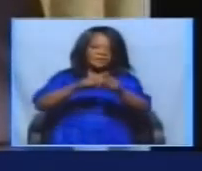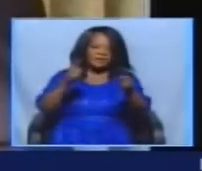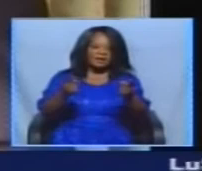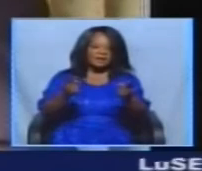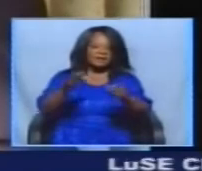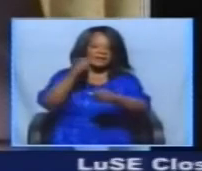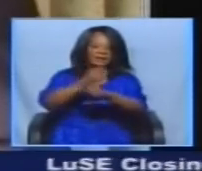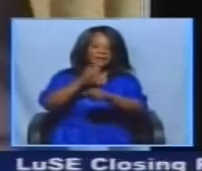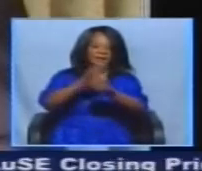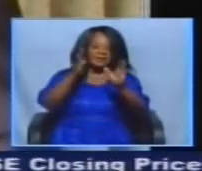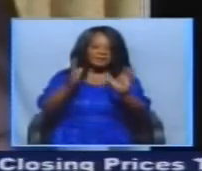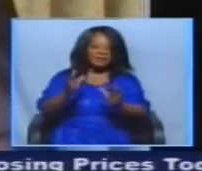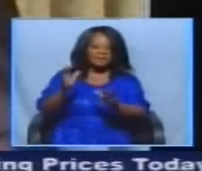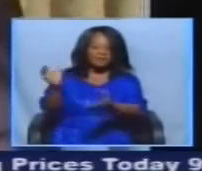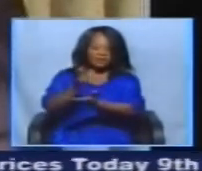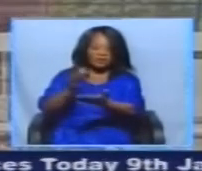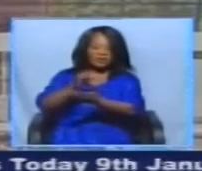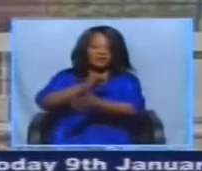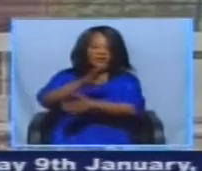college worldwide.